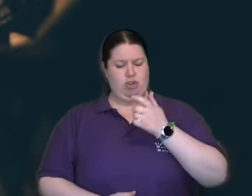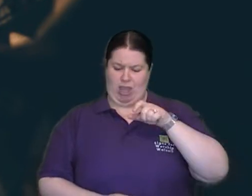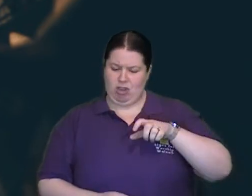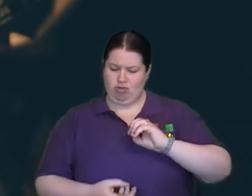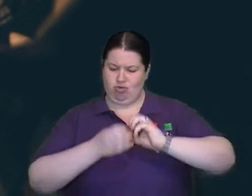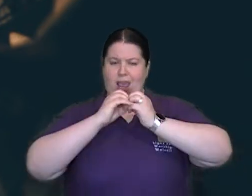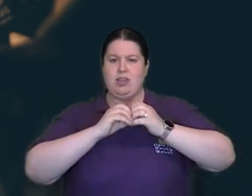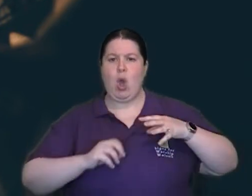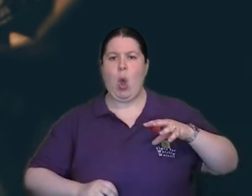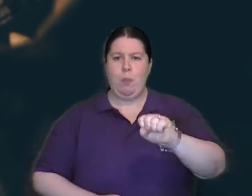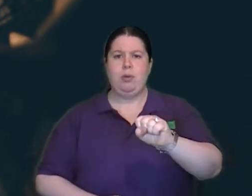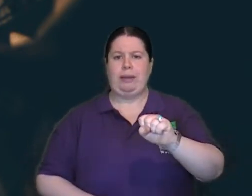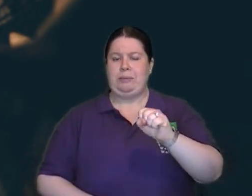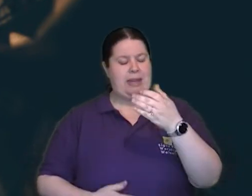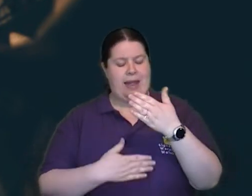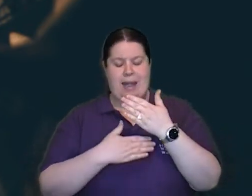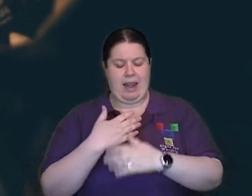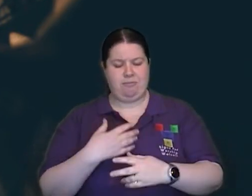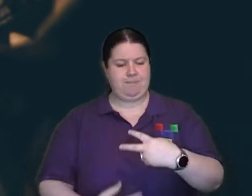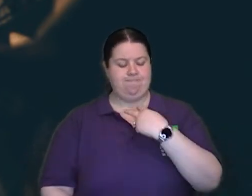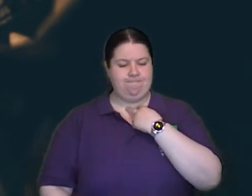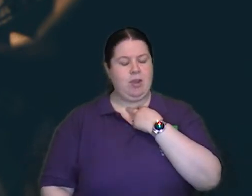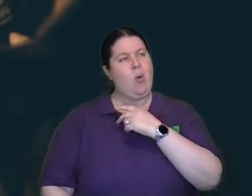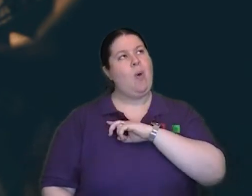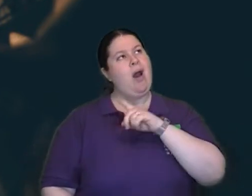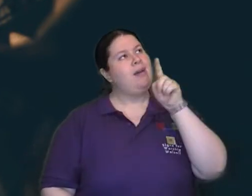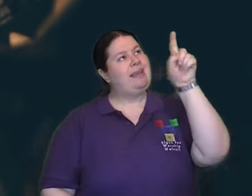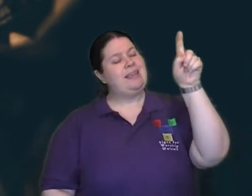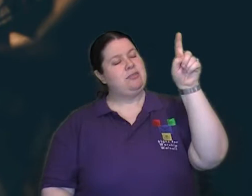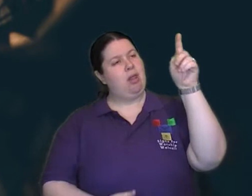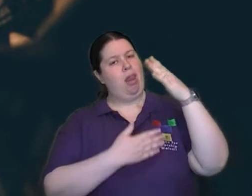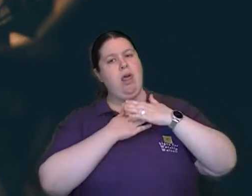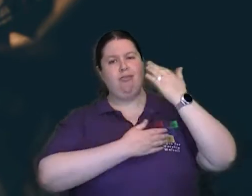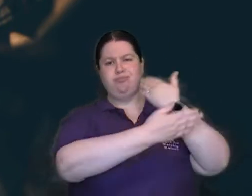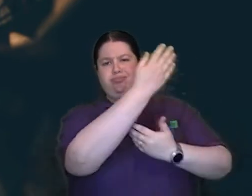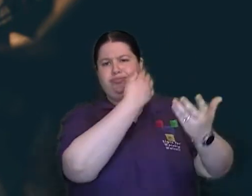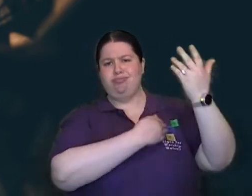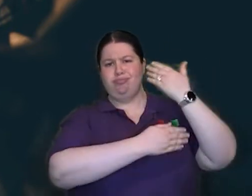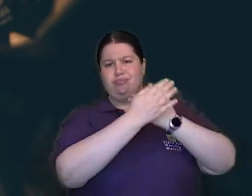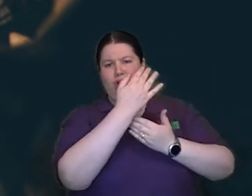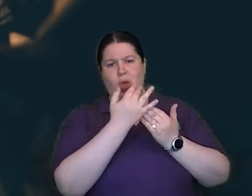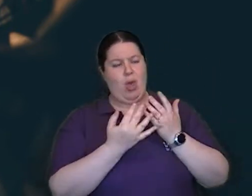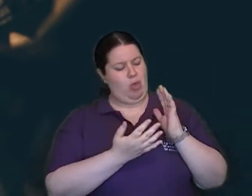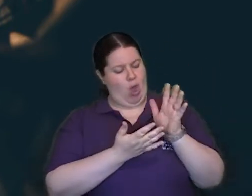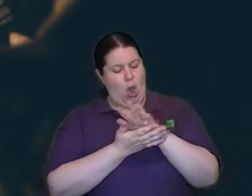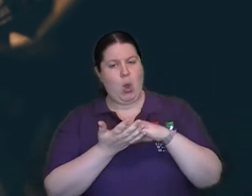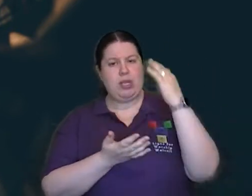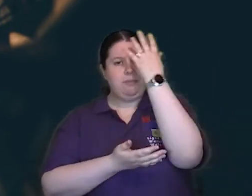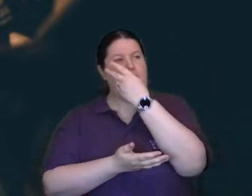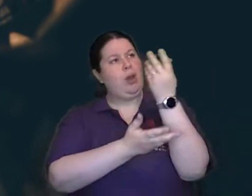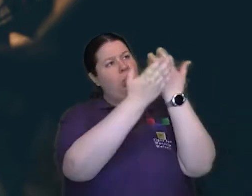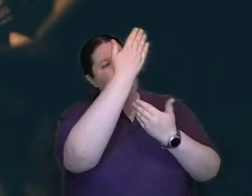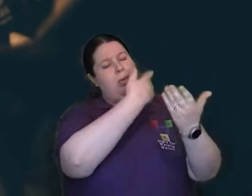produces hope, and hope does not disappoint us, because God's love has been poured into our hearts through the